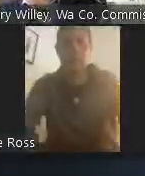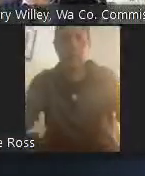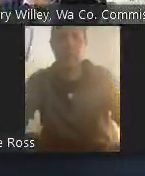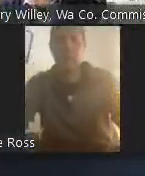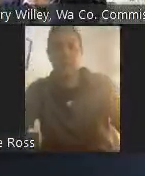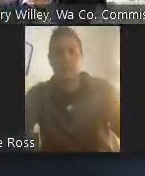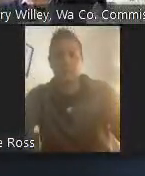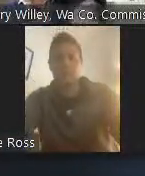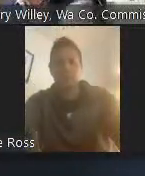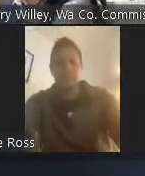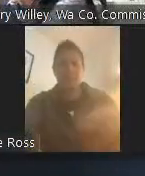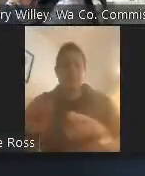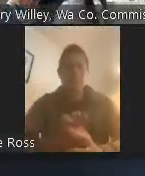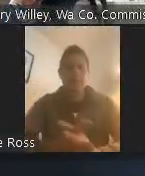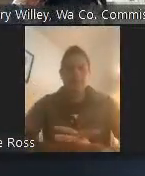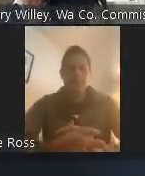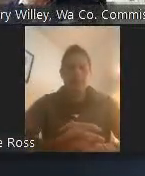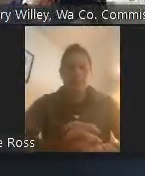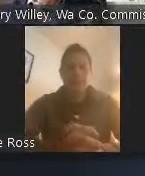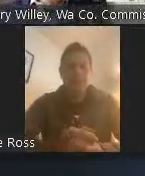Philip, are you still there?